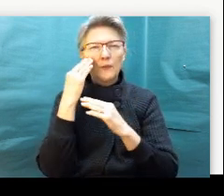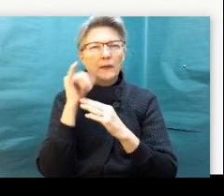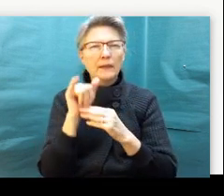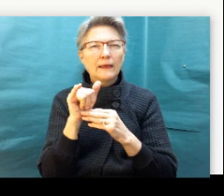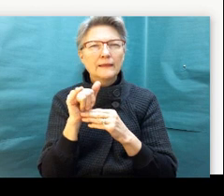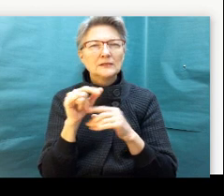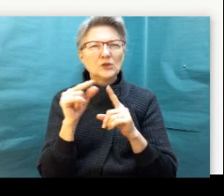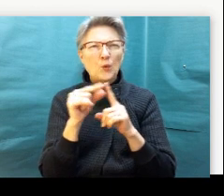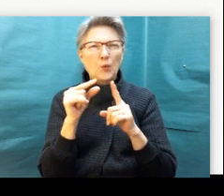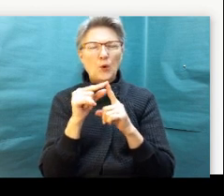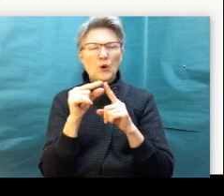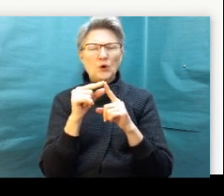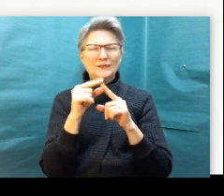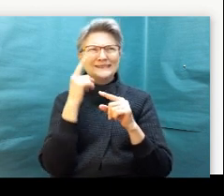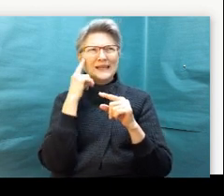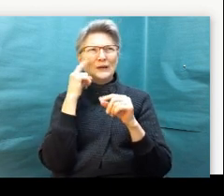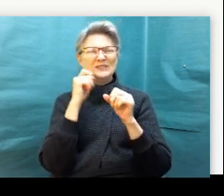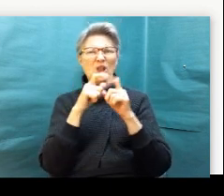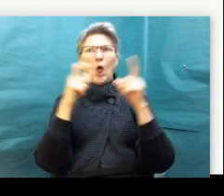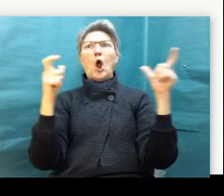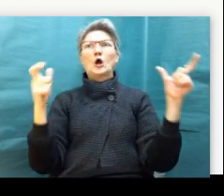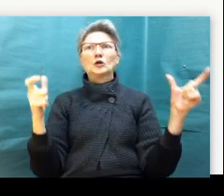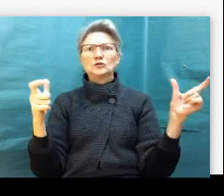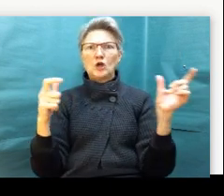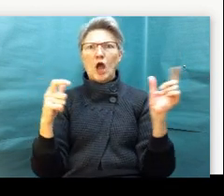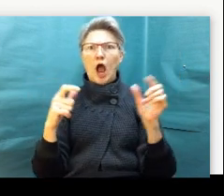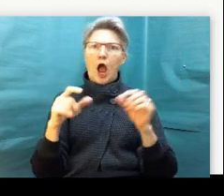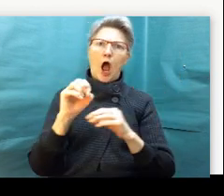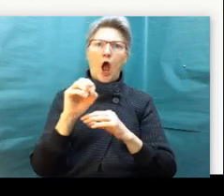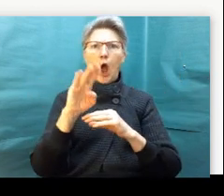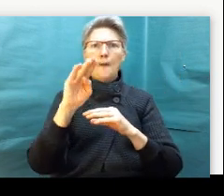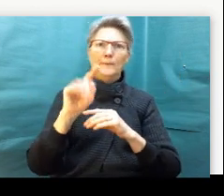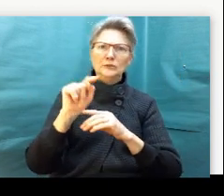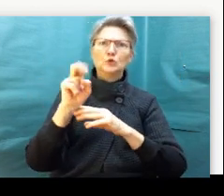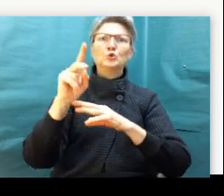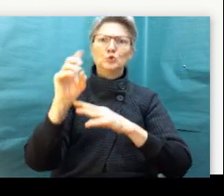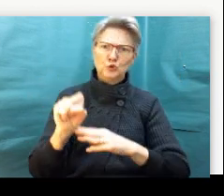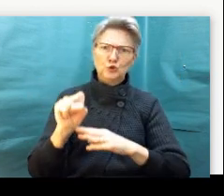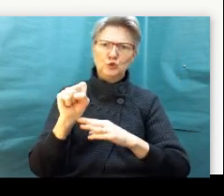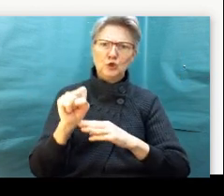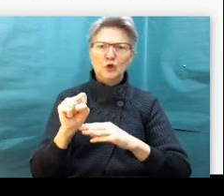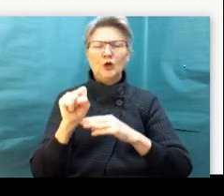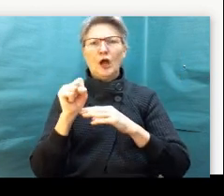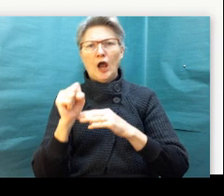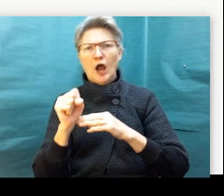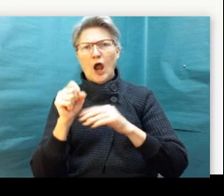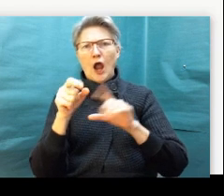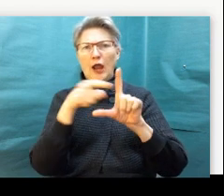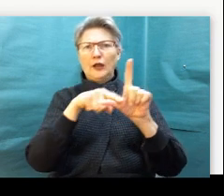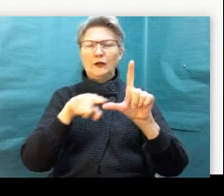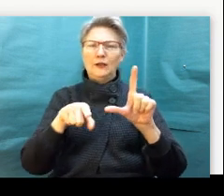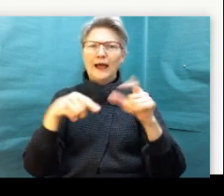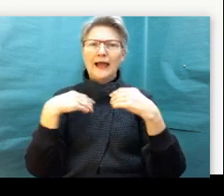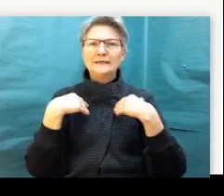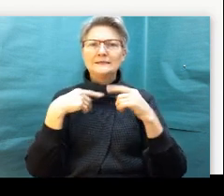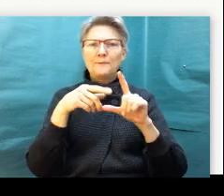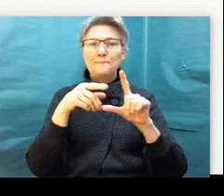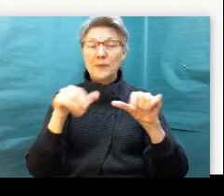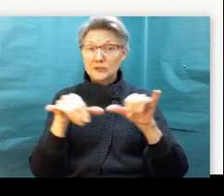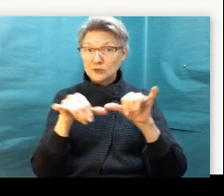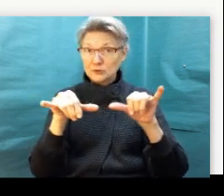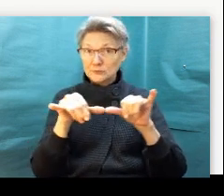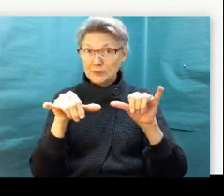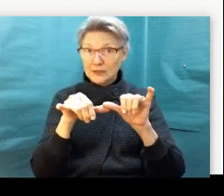the word just kind of sounds larger, right? Obtuse. So an obtuse angle has an angle